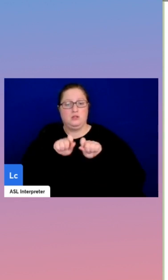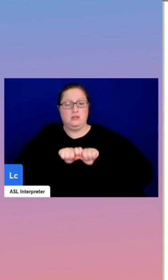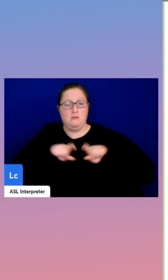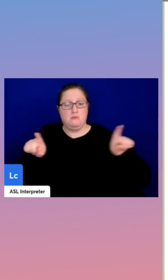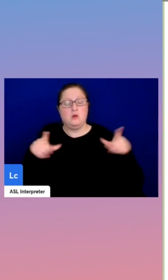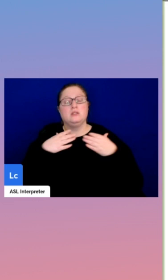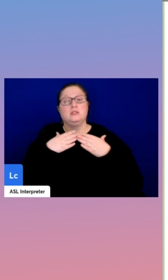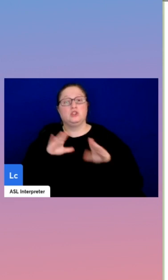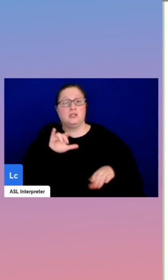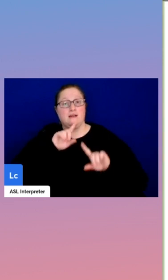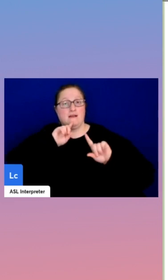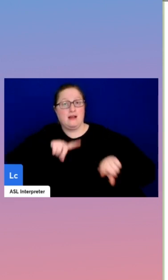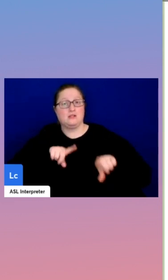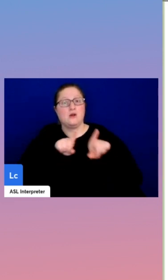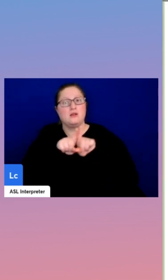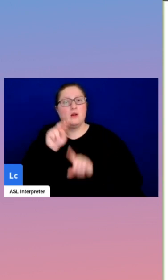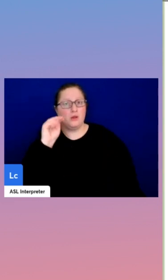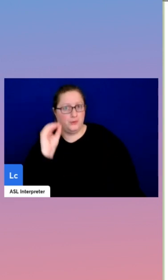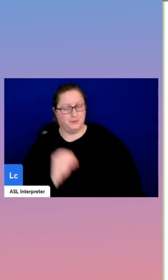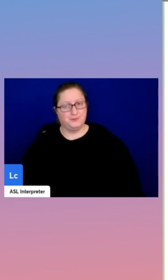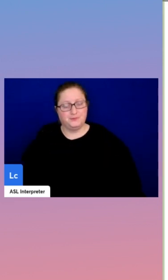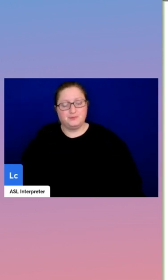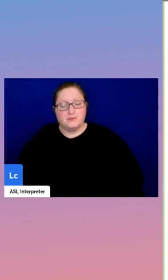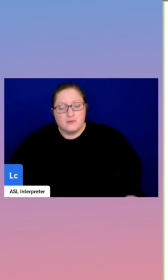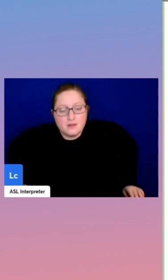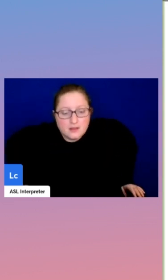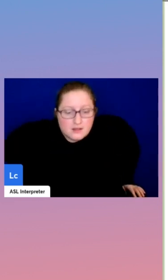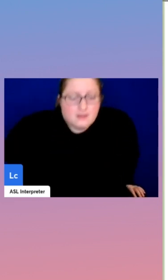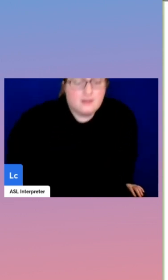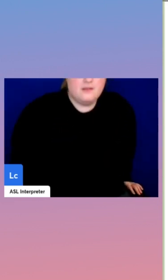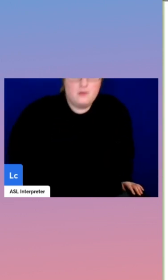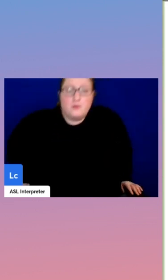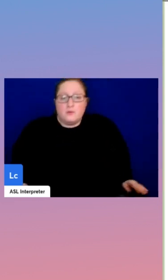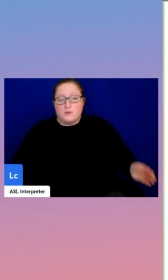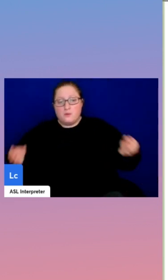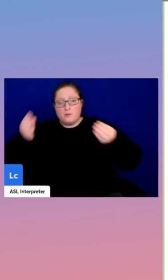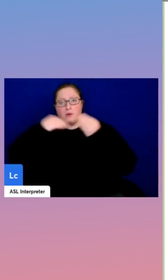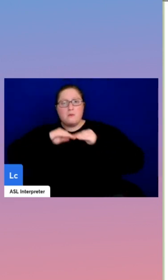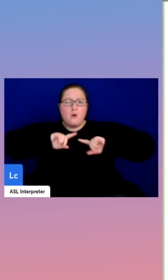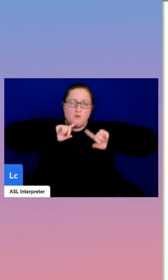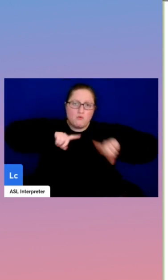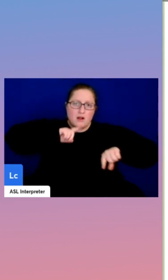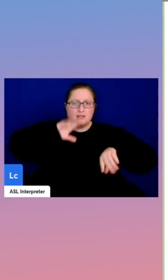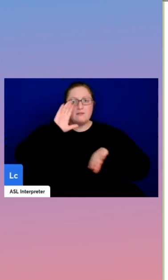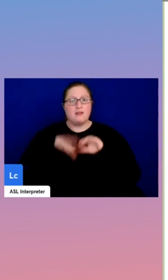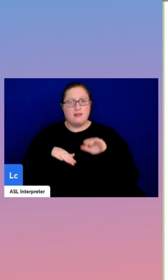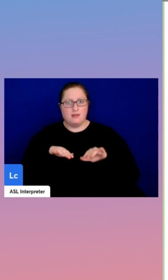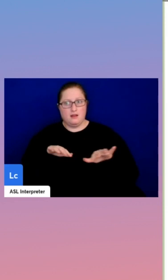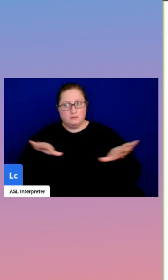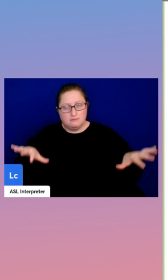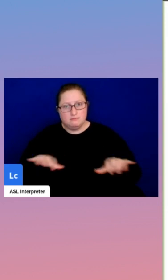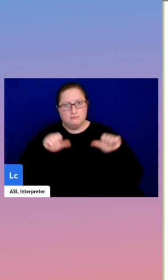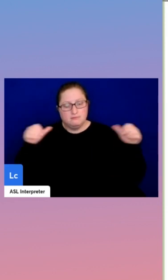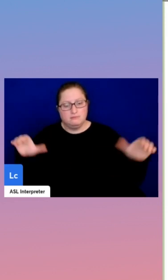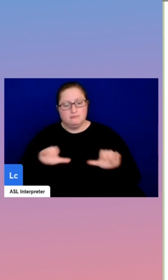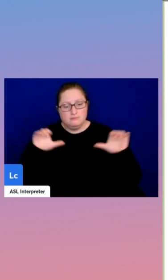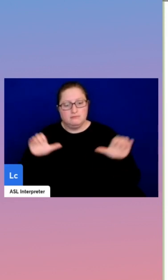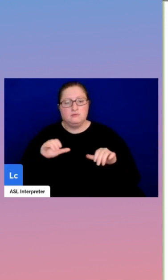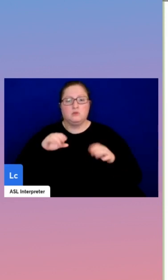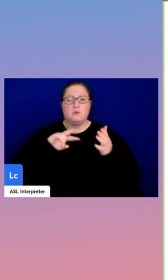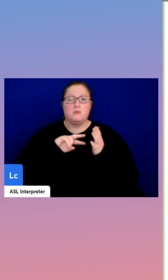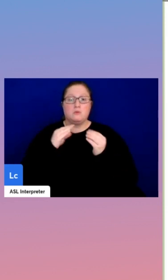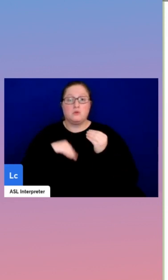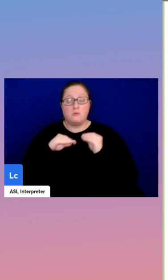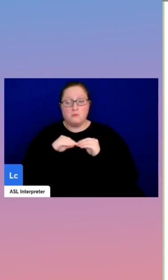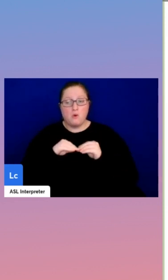answer to this question is also no. We are more in a reactive than a proactive mode, which means that you first deploy your infrastructure and then you discover if